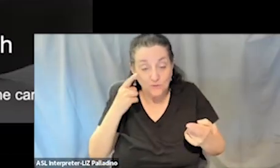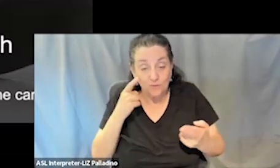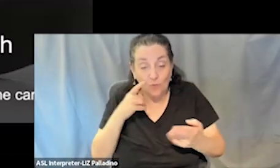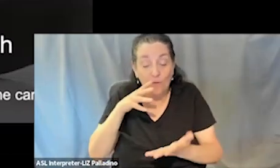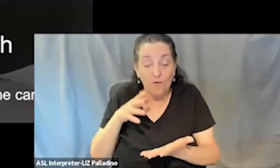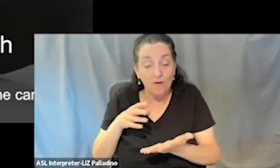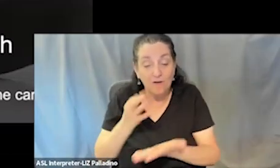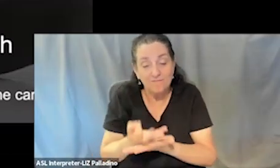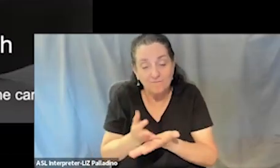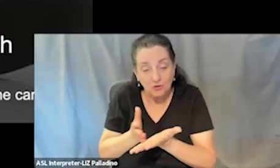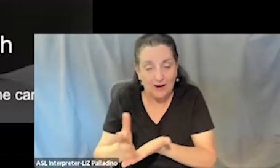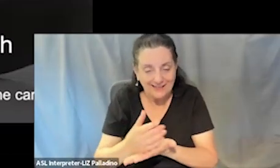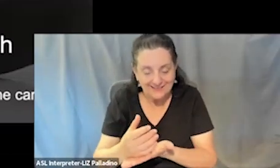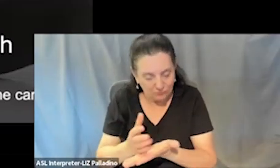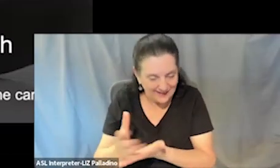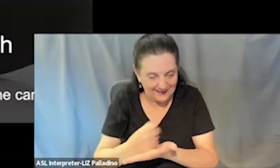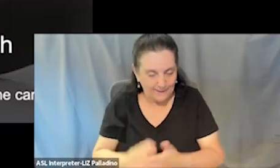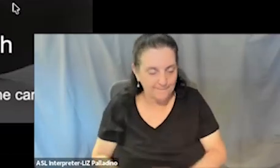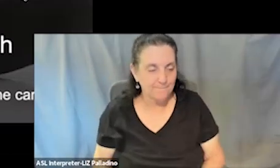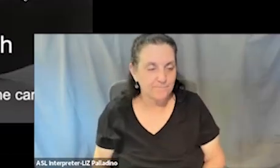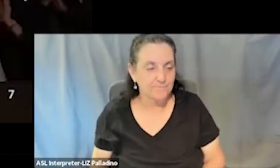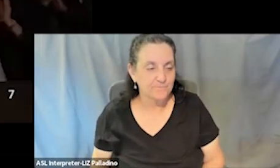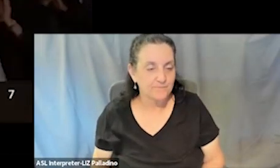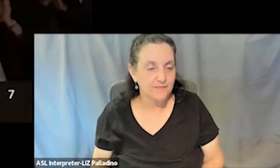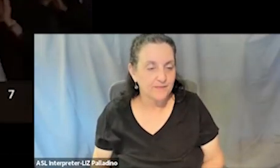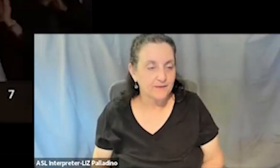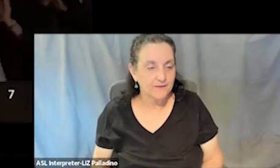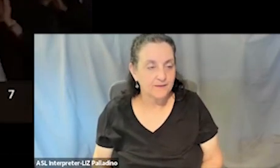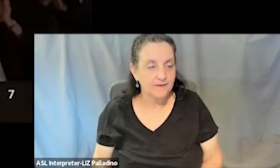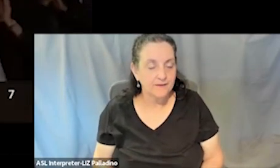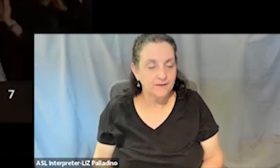consistency. Next slide, please.